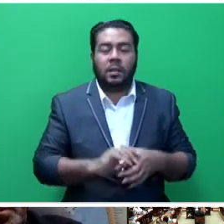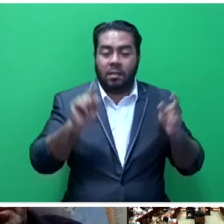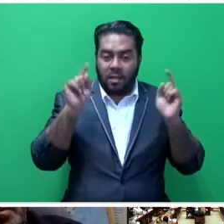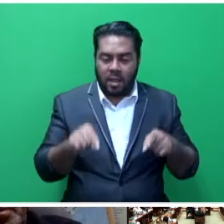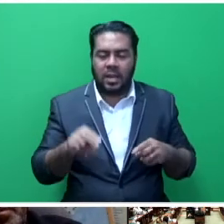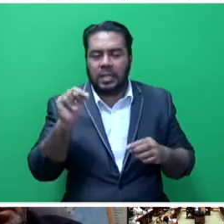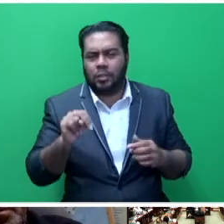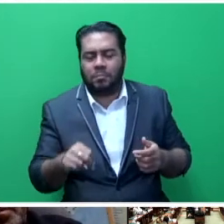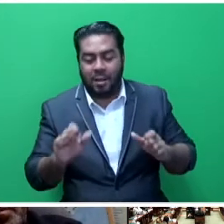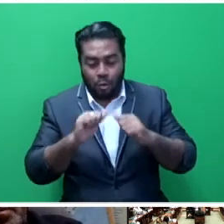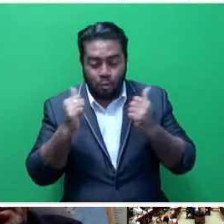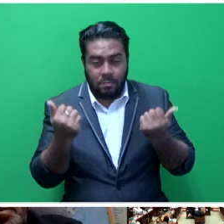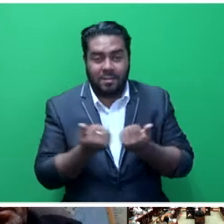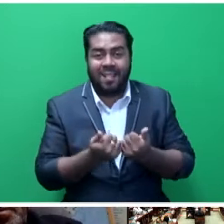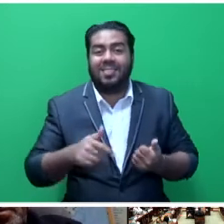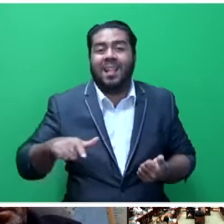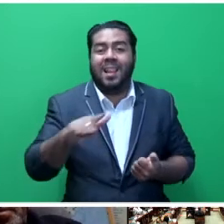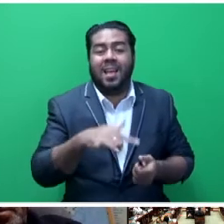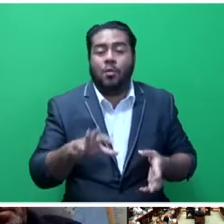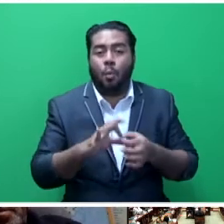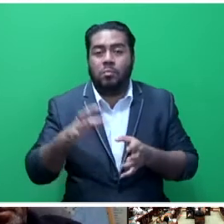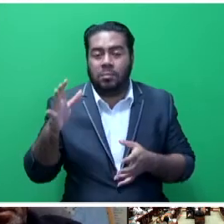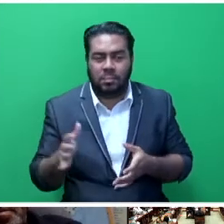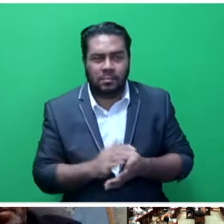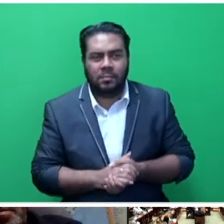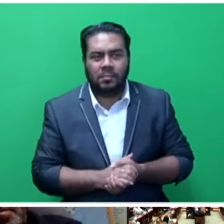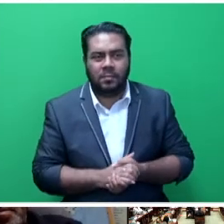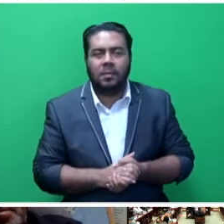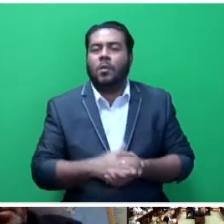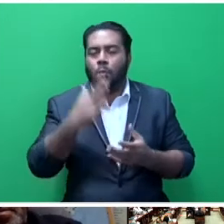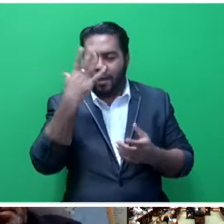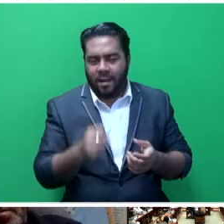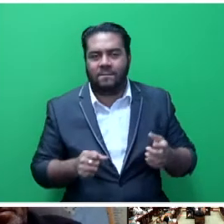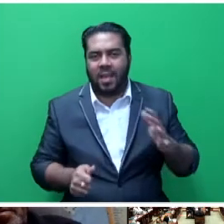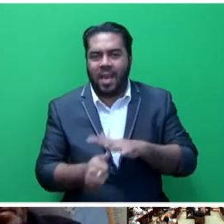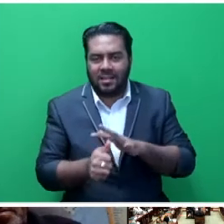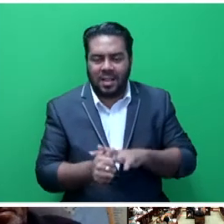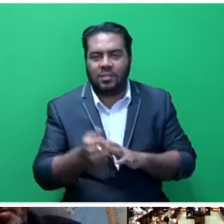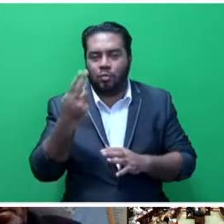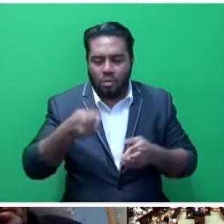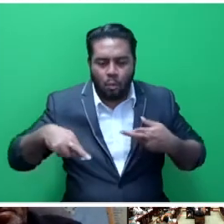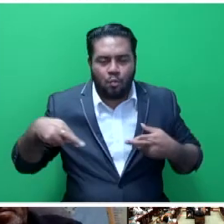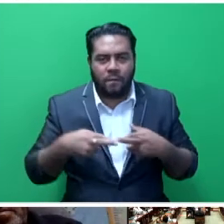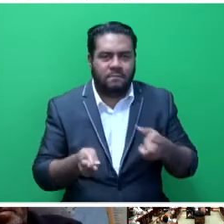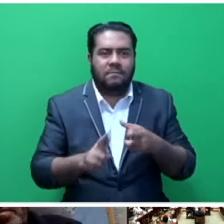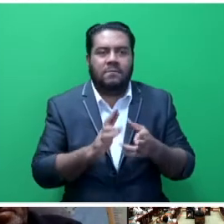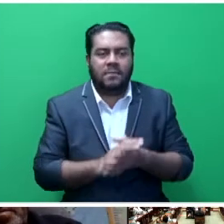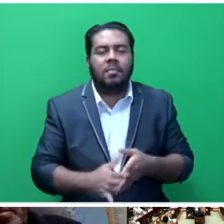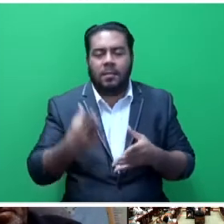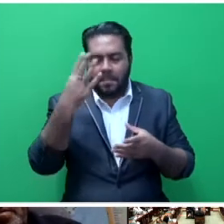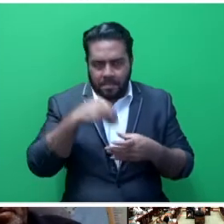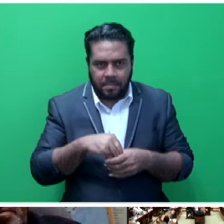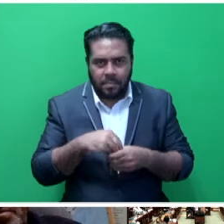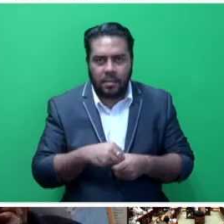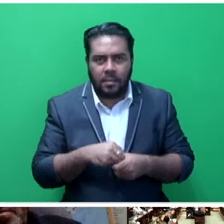be an agreement between the landowner and the licensee so that he can have access into the river. That has to be in place. There has